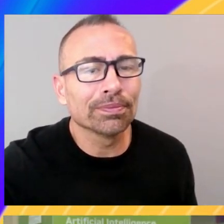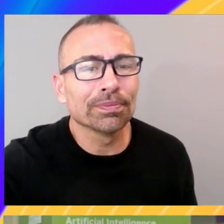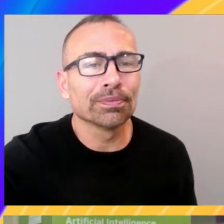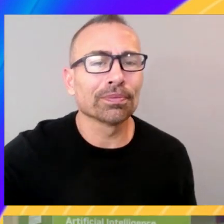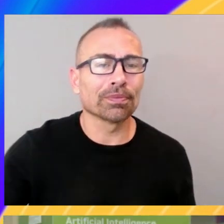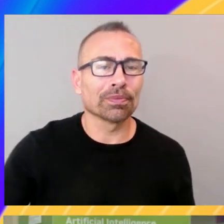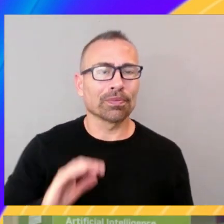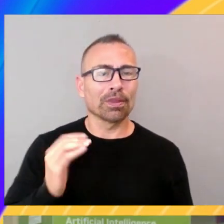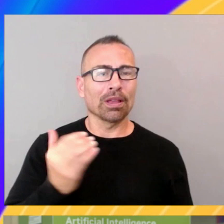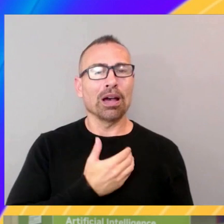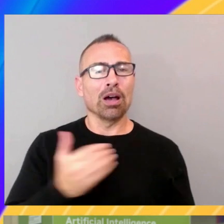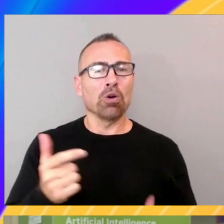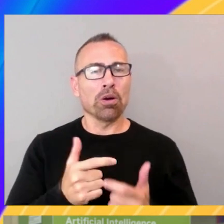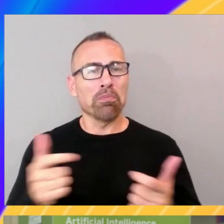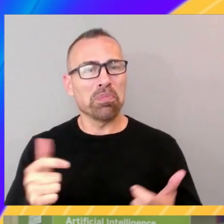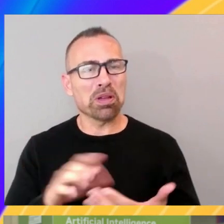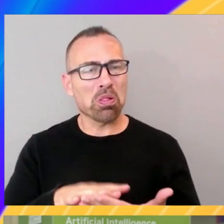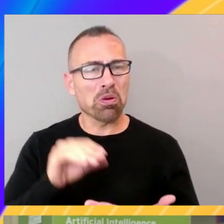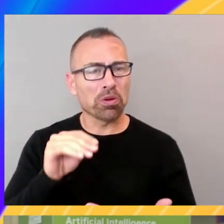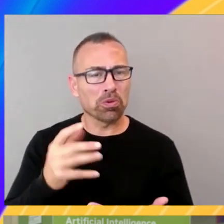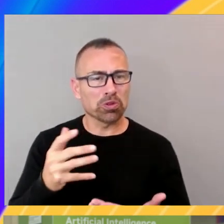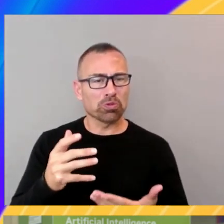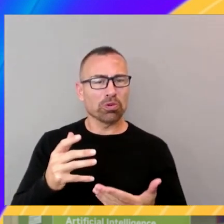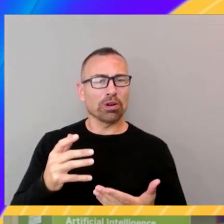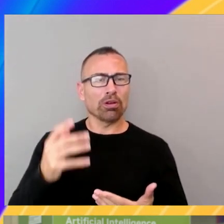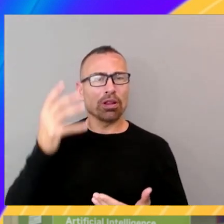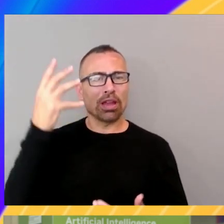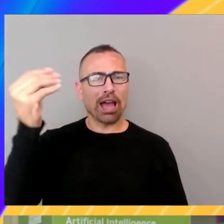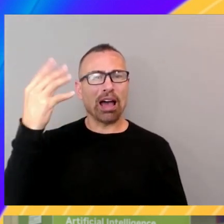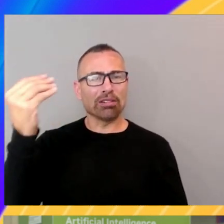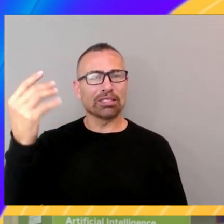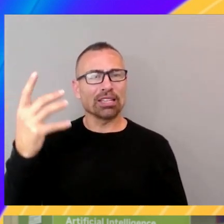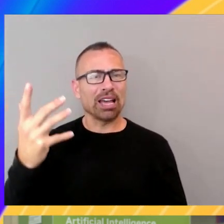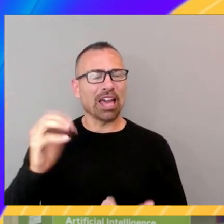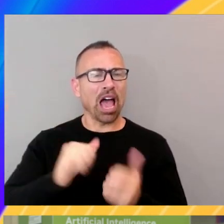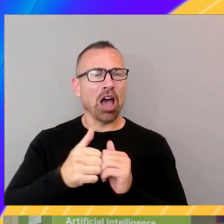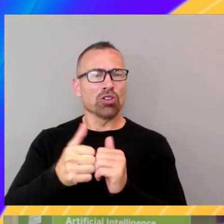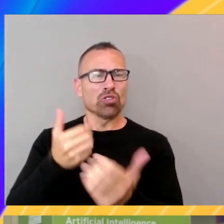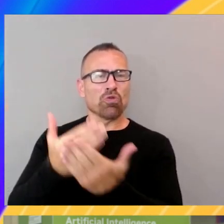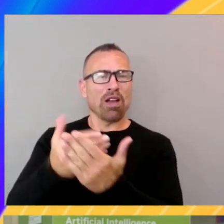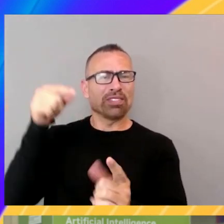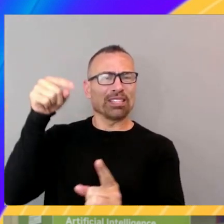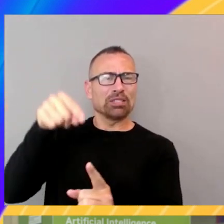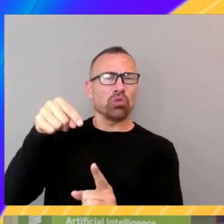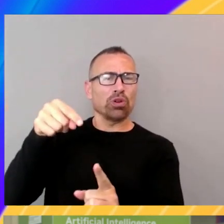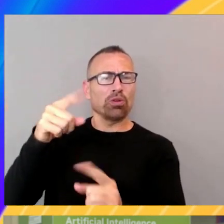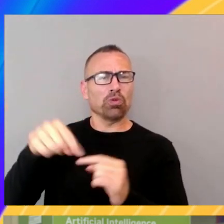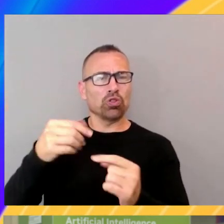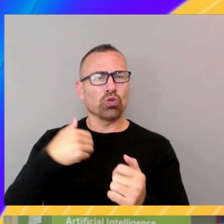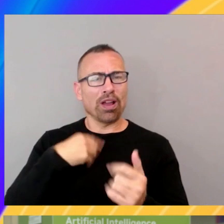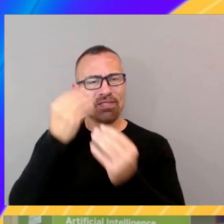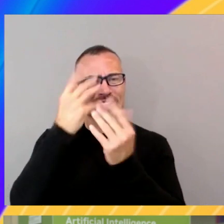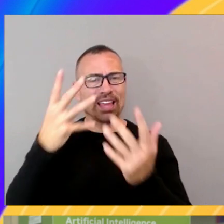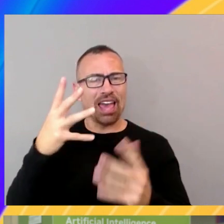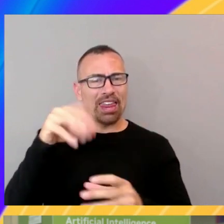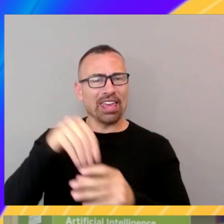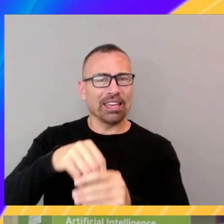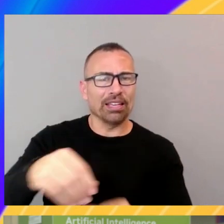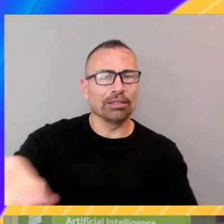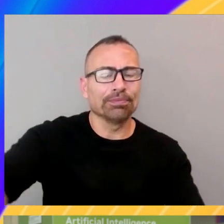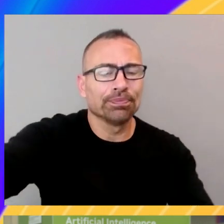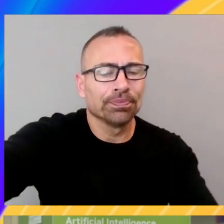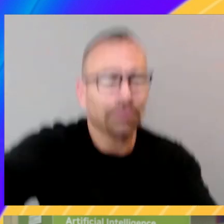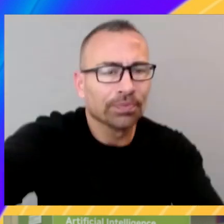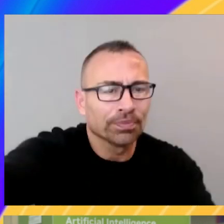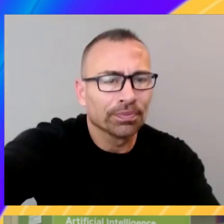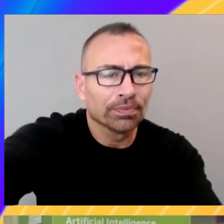to this point where you have the data in? And then, in the end, like now you have this live endpoint. How do